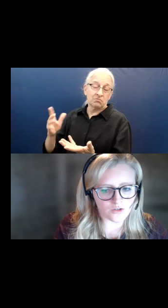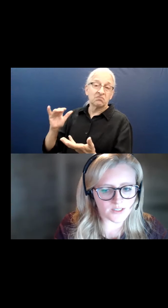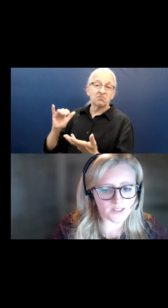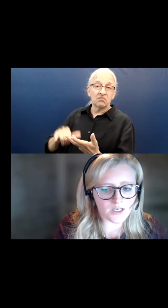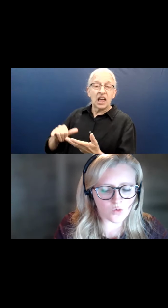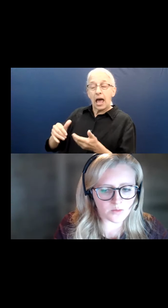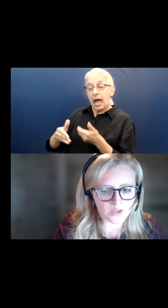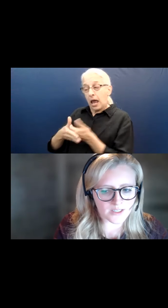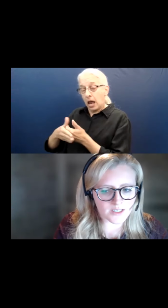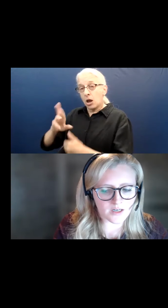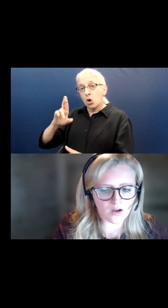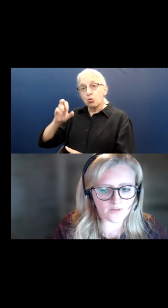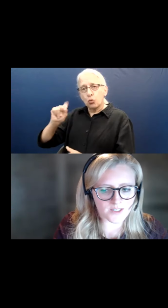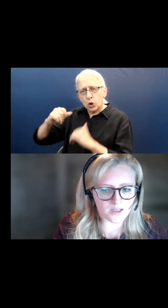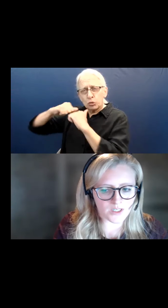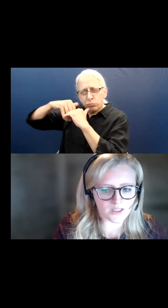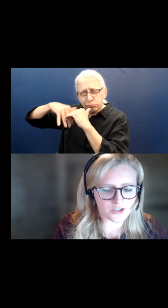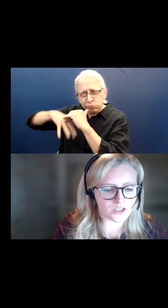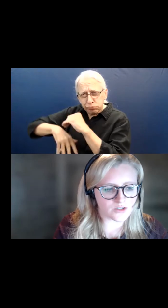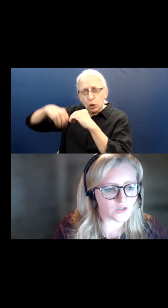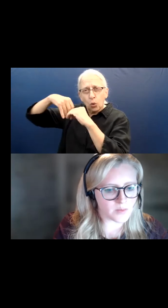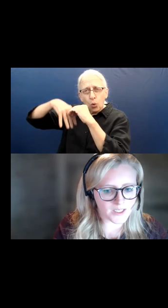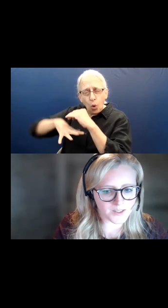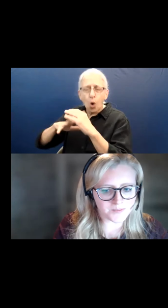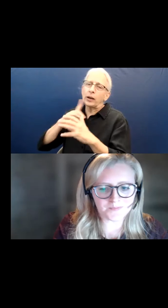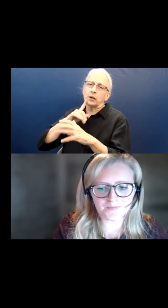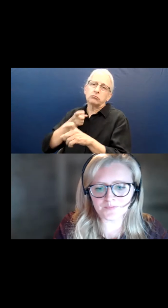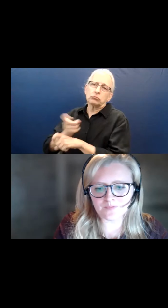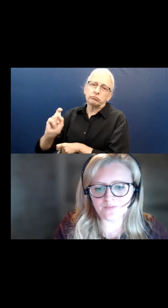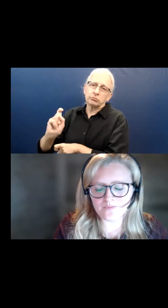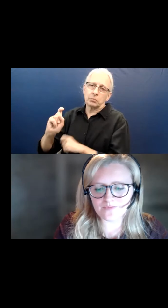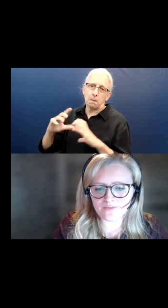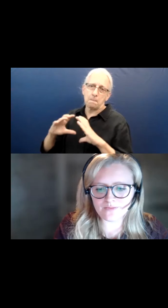1,251 trees will be planted in an offsite mitigation tree bank.